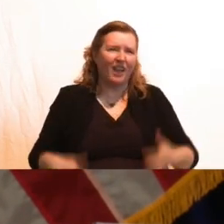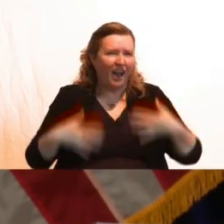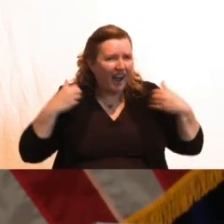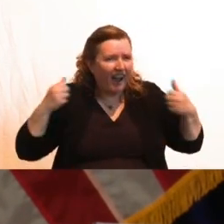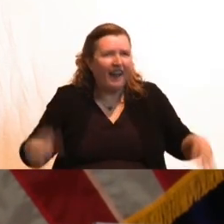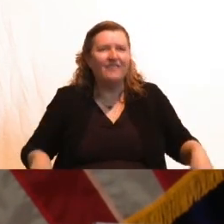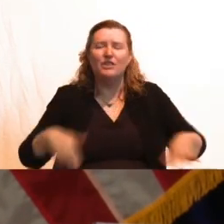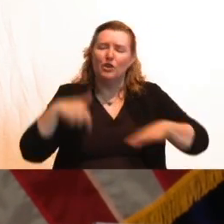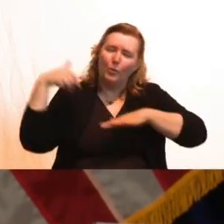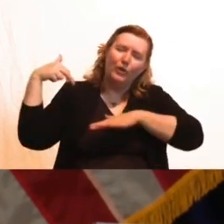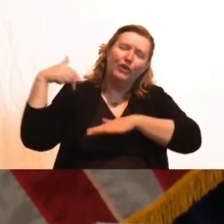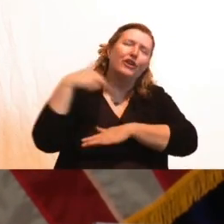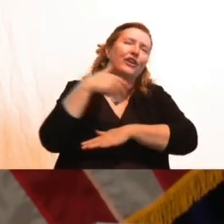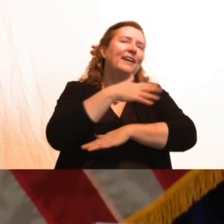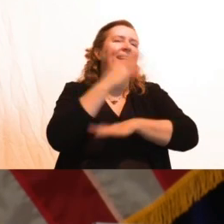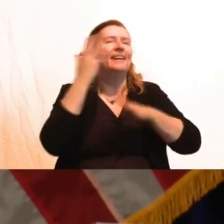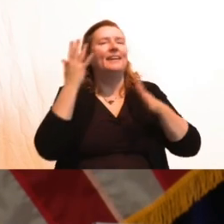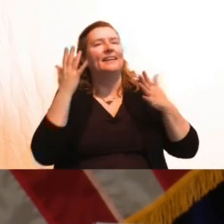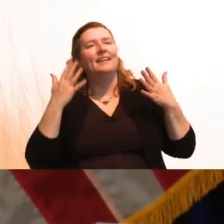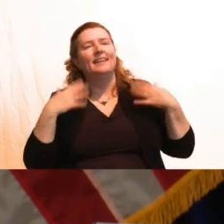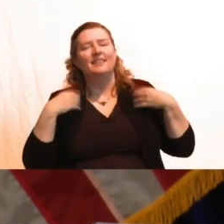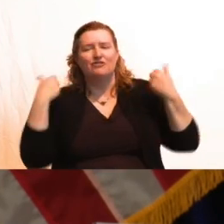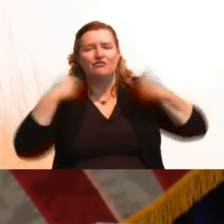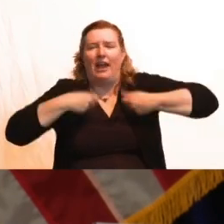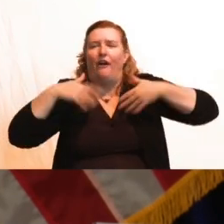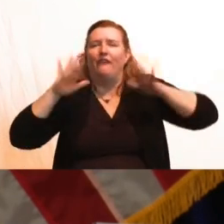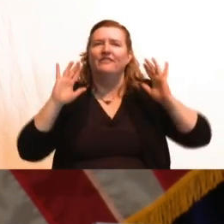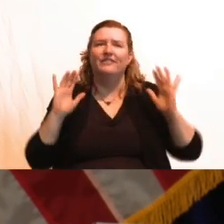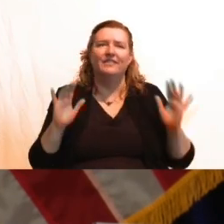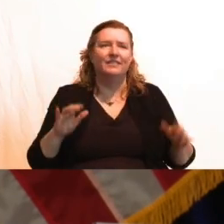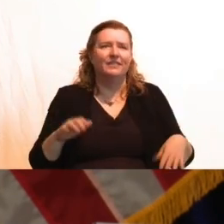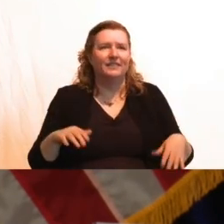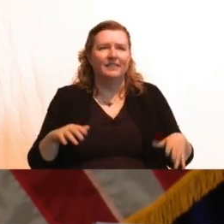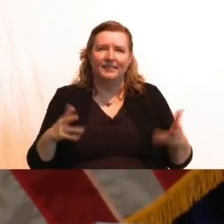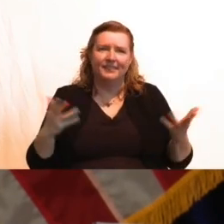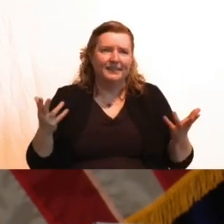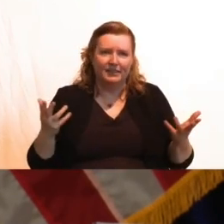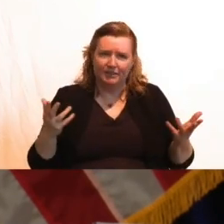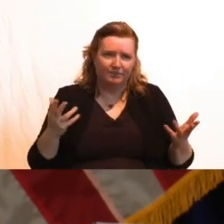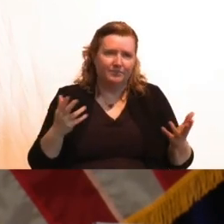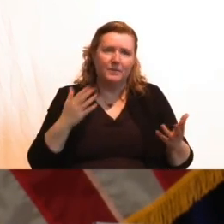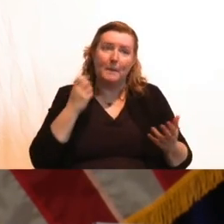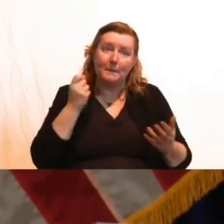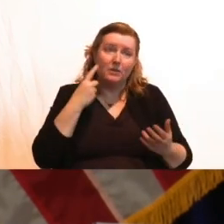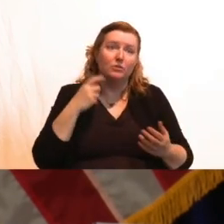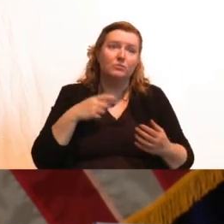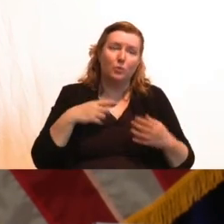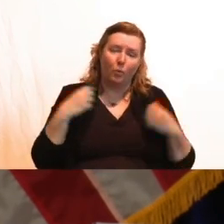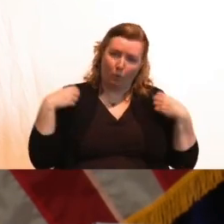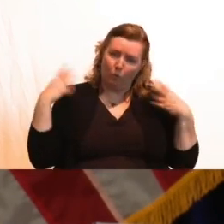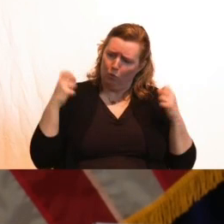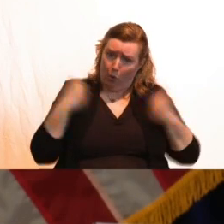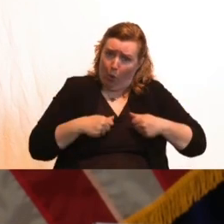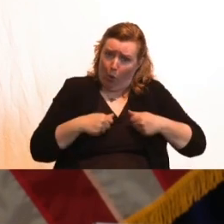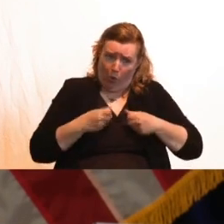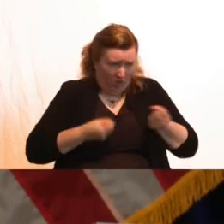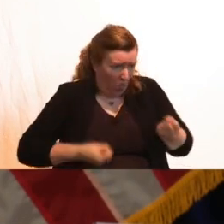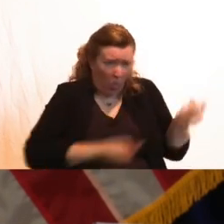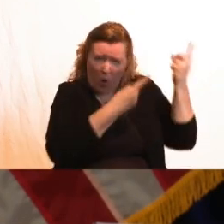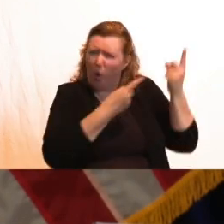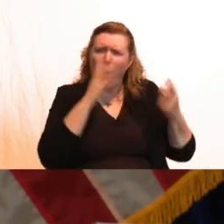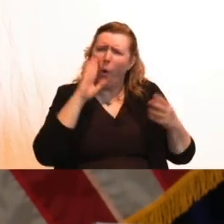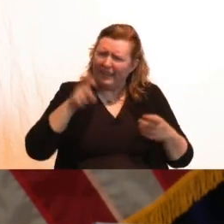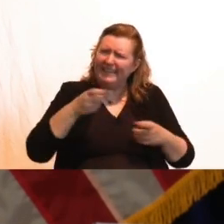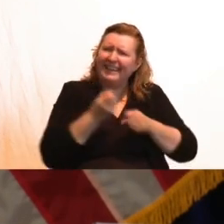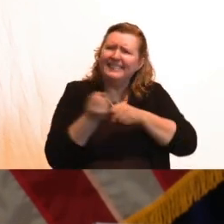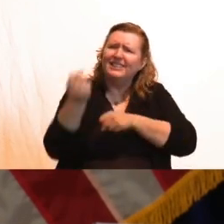know that it may very well get cold again. We're only in the beginning of March, and I'm certainly not going to go for a swim tomorrow because no matter how warm it feels, it's not going to